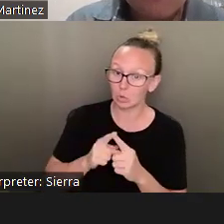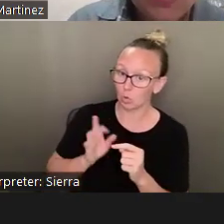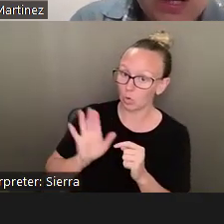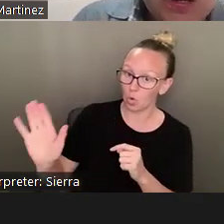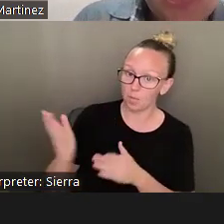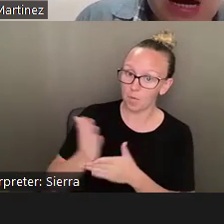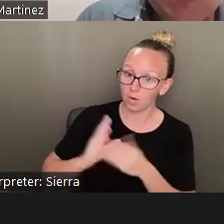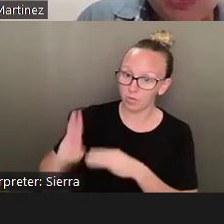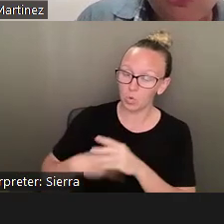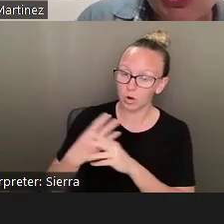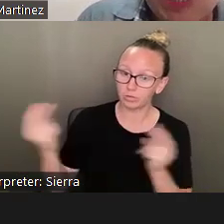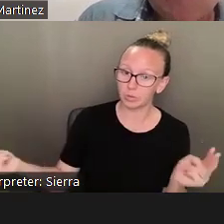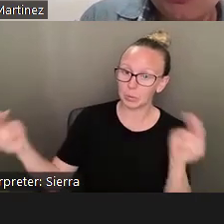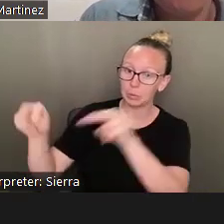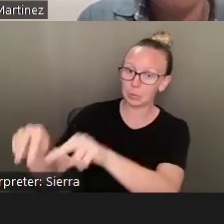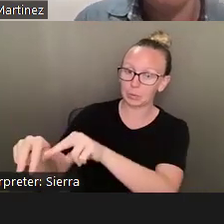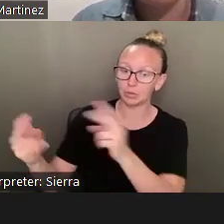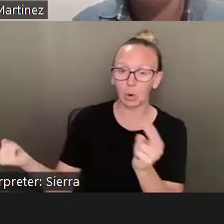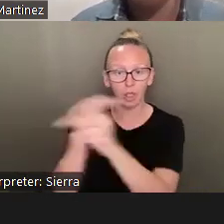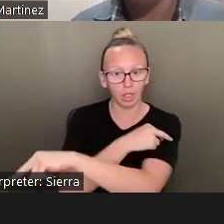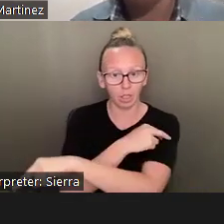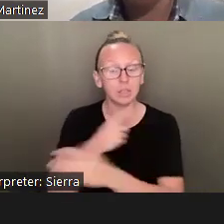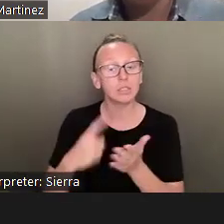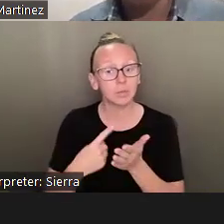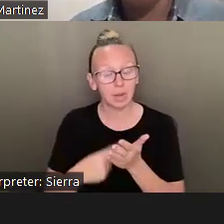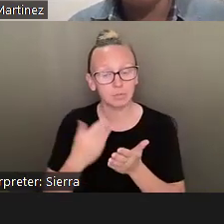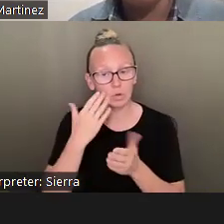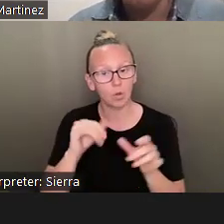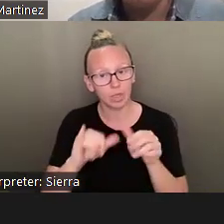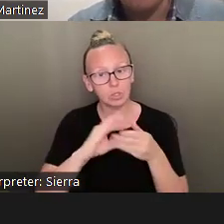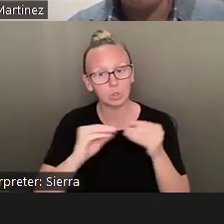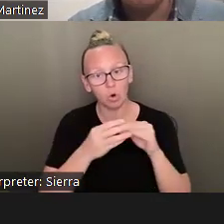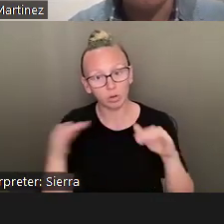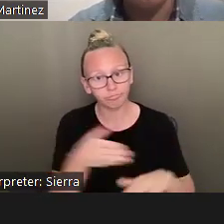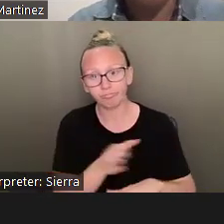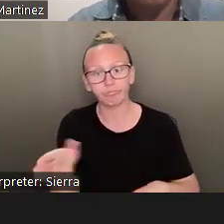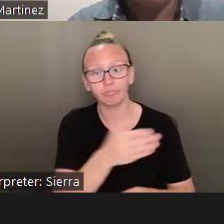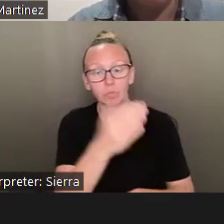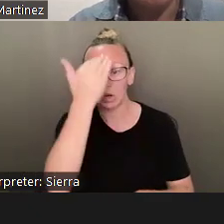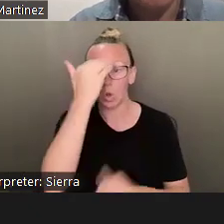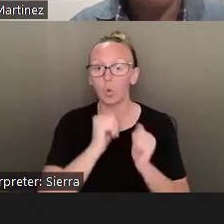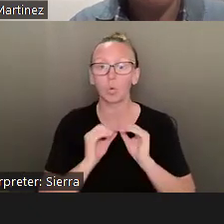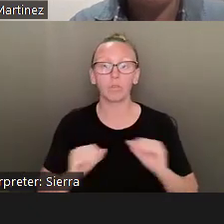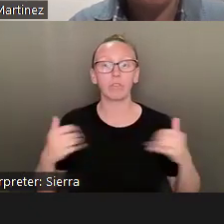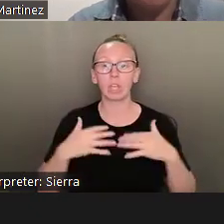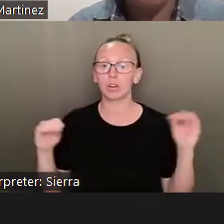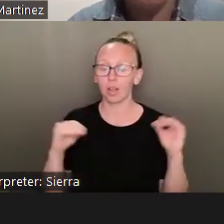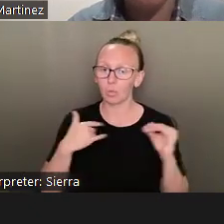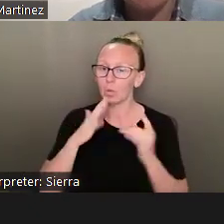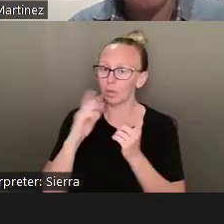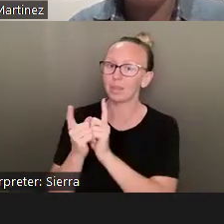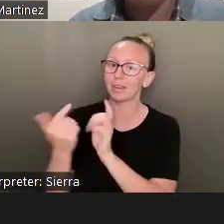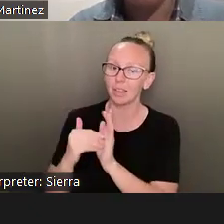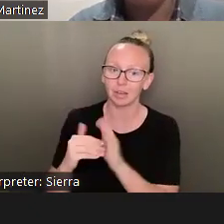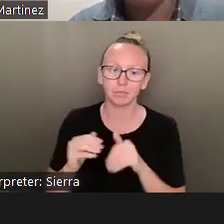world. Sometimes we know the shape of the story we are in, and we know, without fear, that we will meet again. There